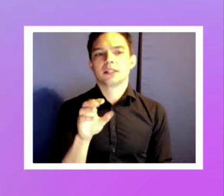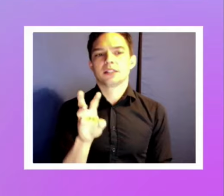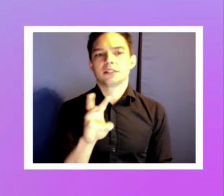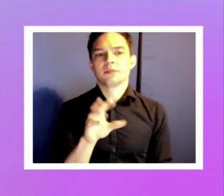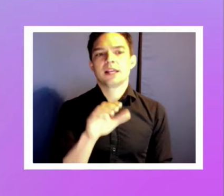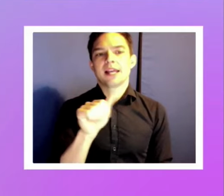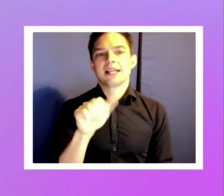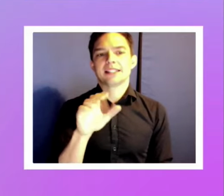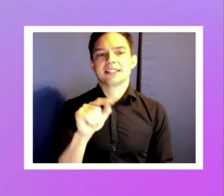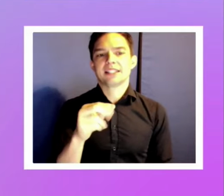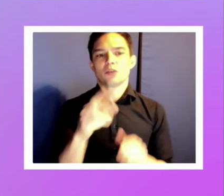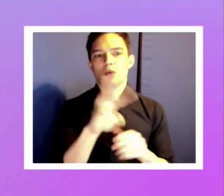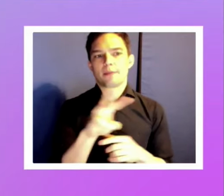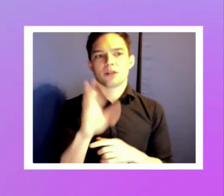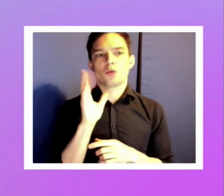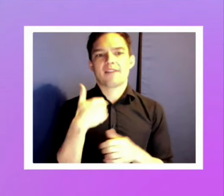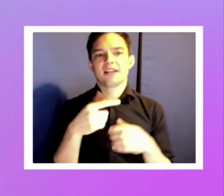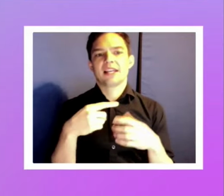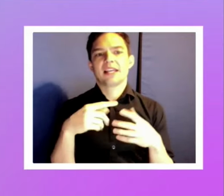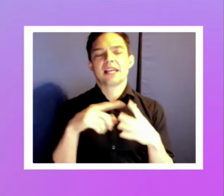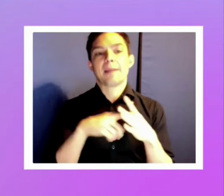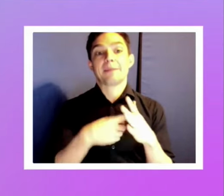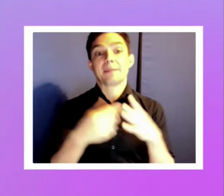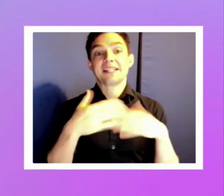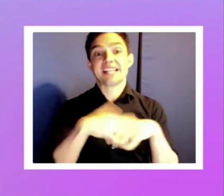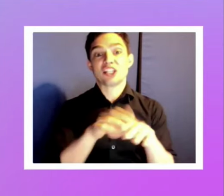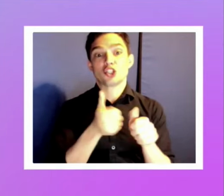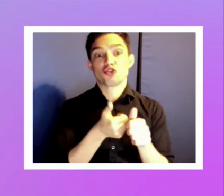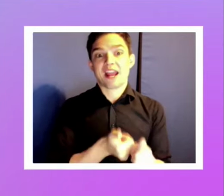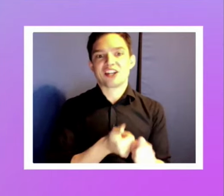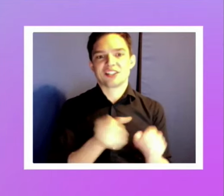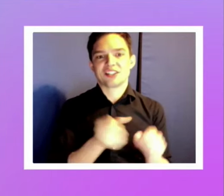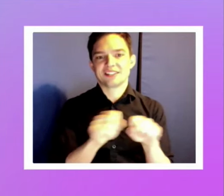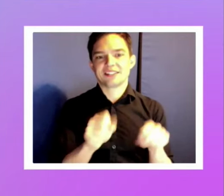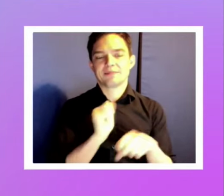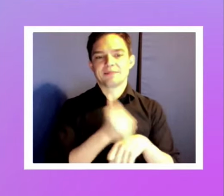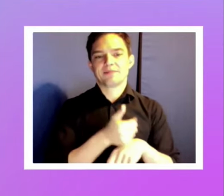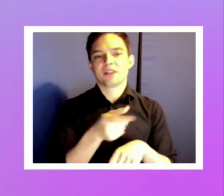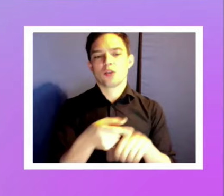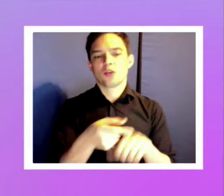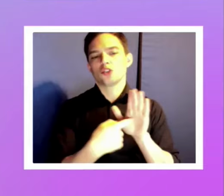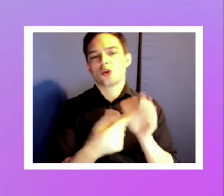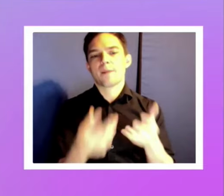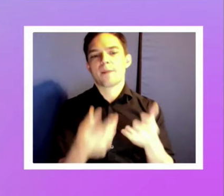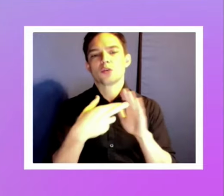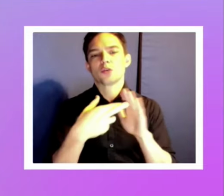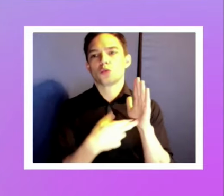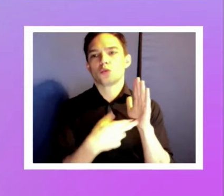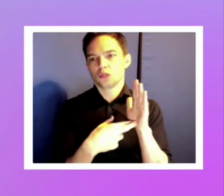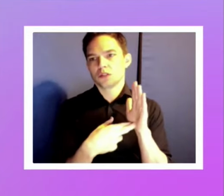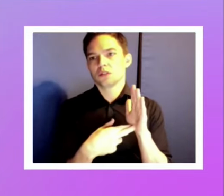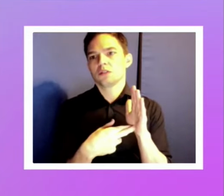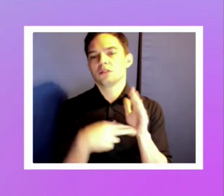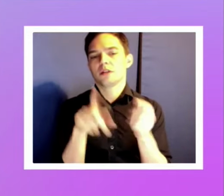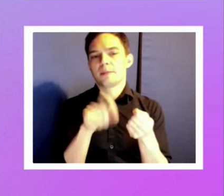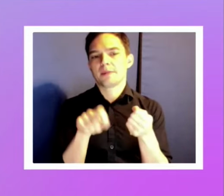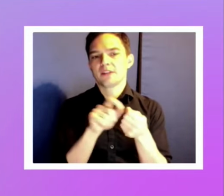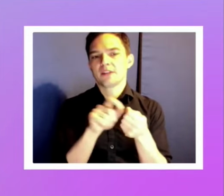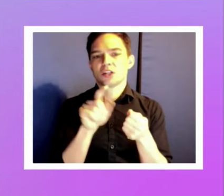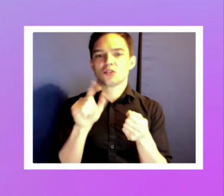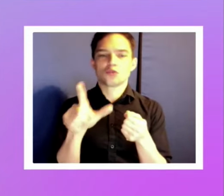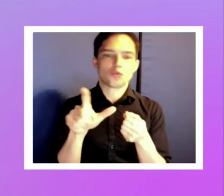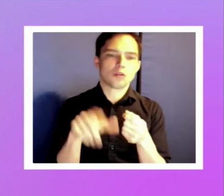have an implementation tracker on it, which will show you how many rules a particular tool or